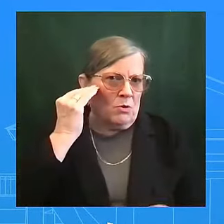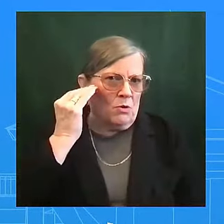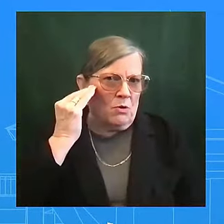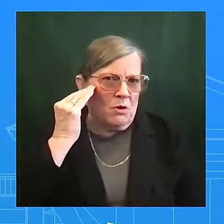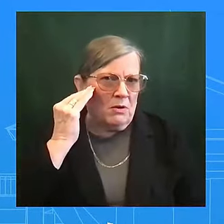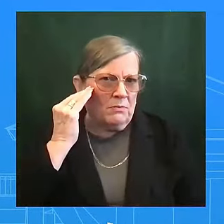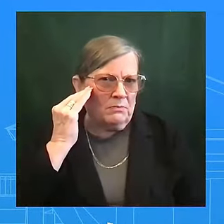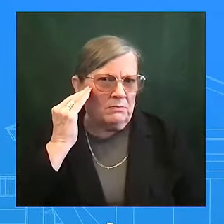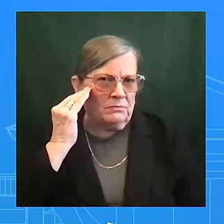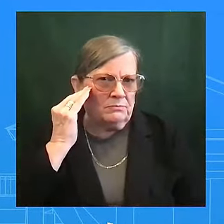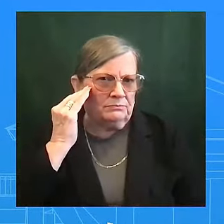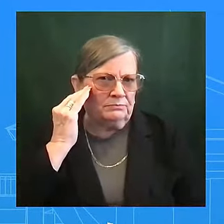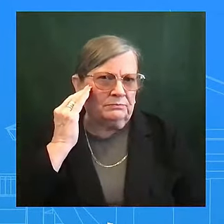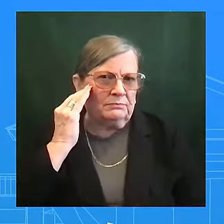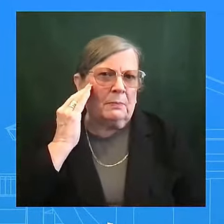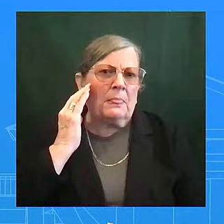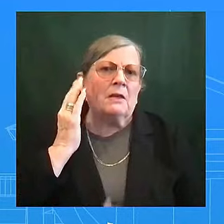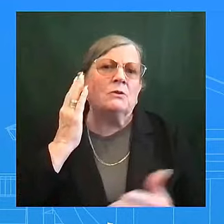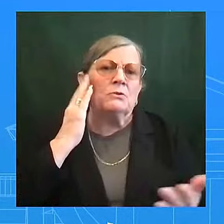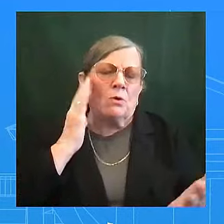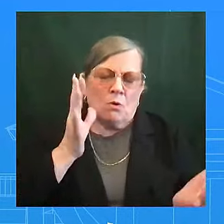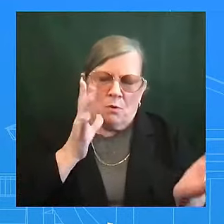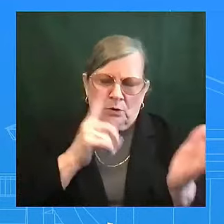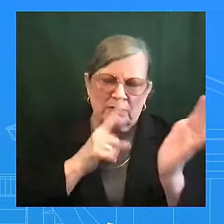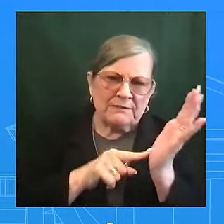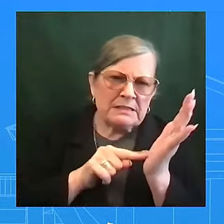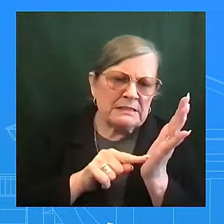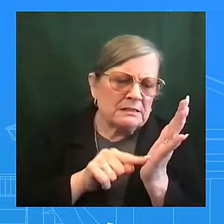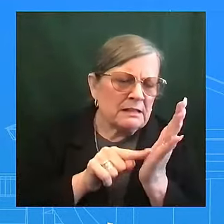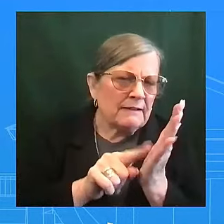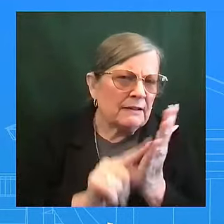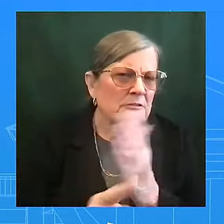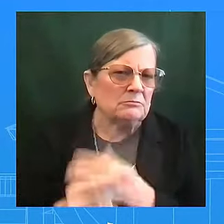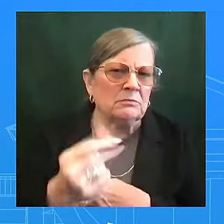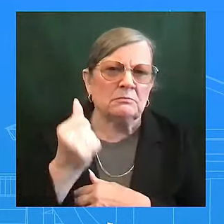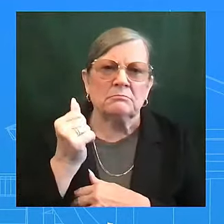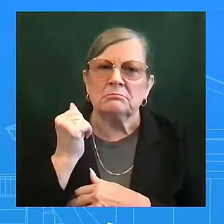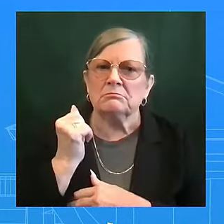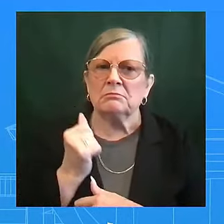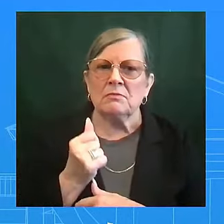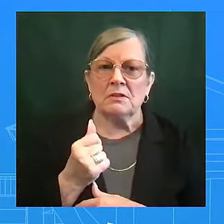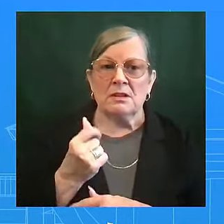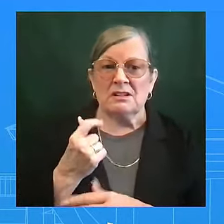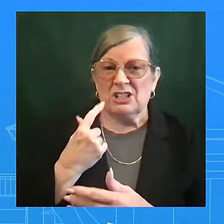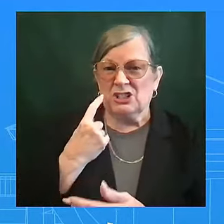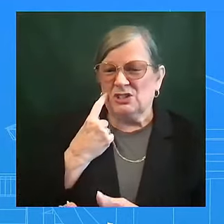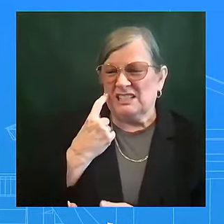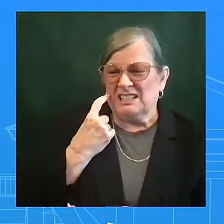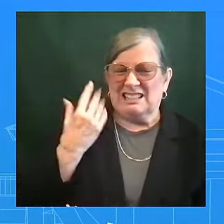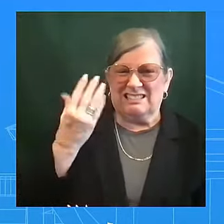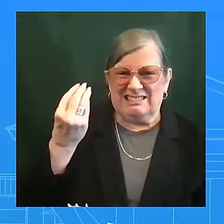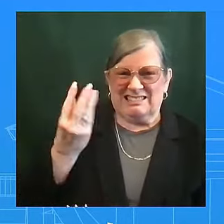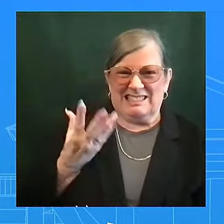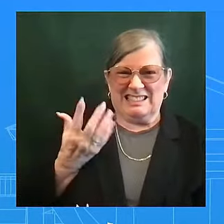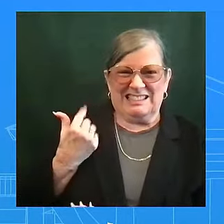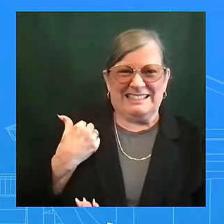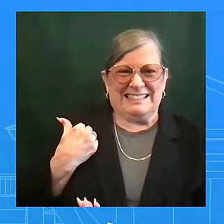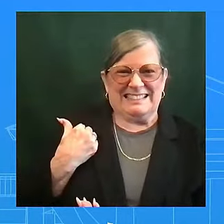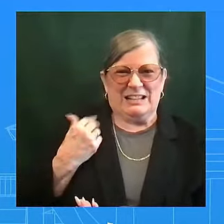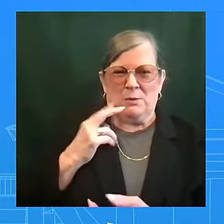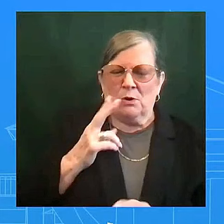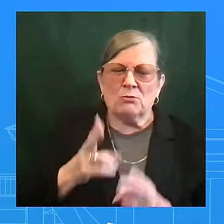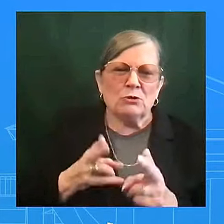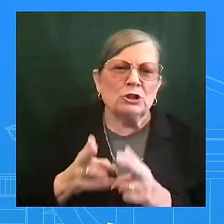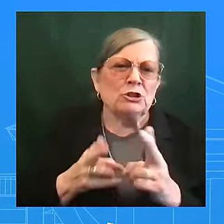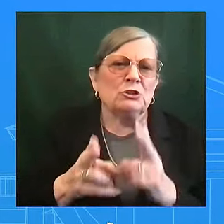understand it from just before I came out here, they are moving swiftly on this investigation and will soon, we think,